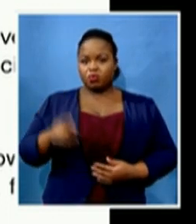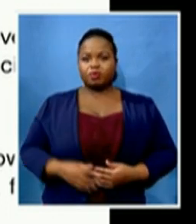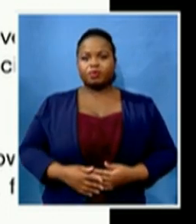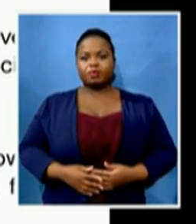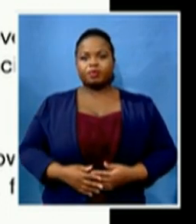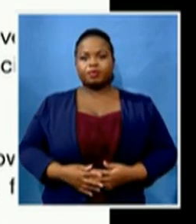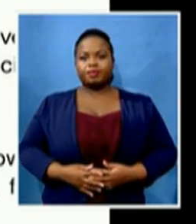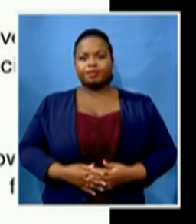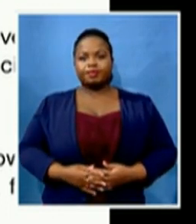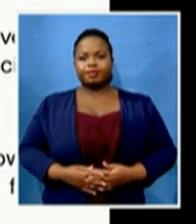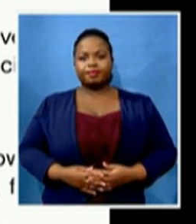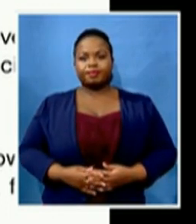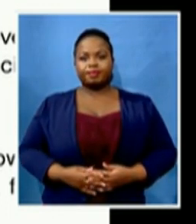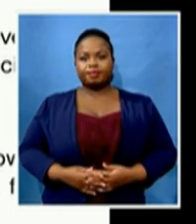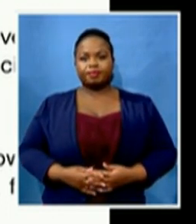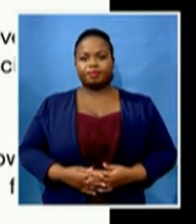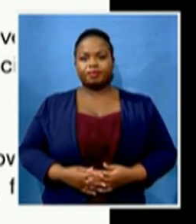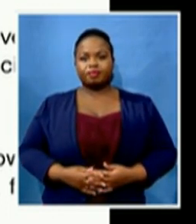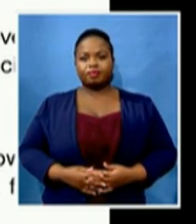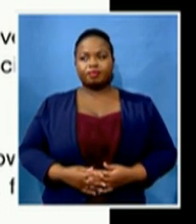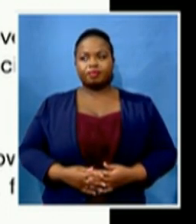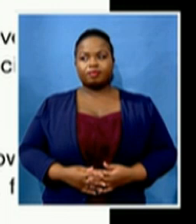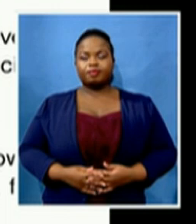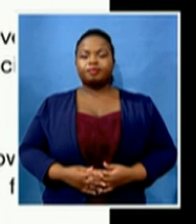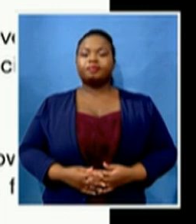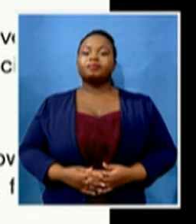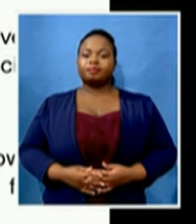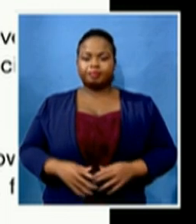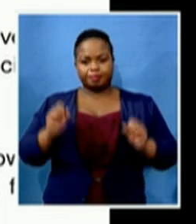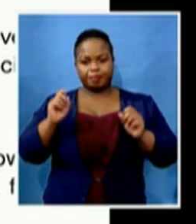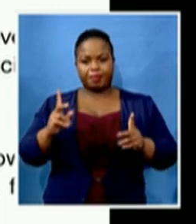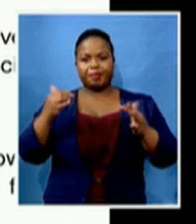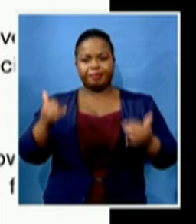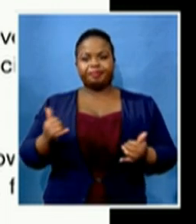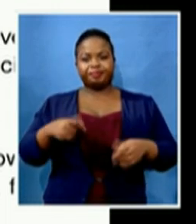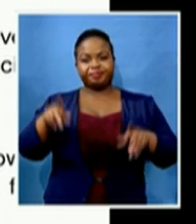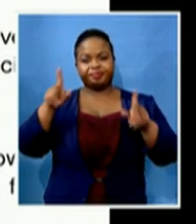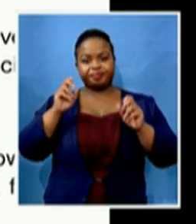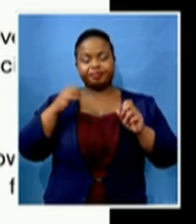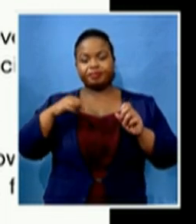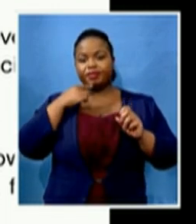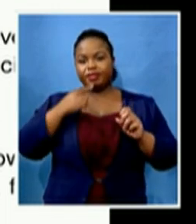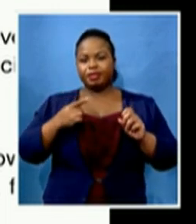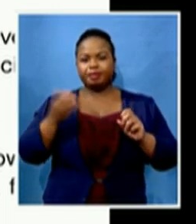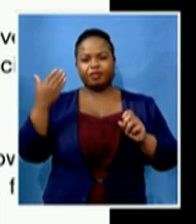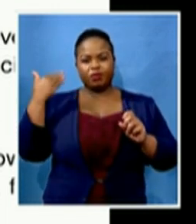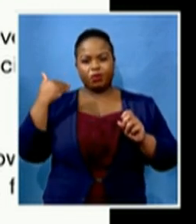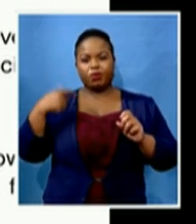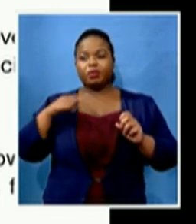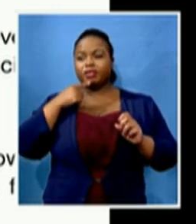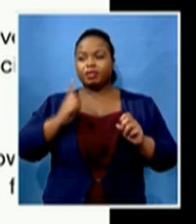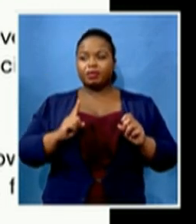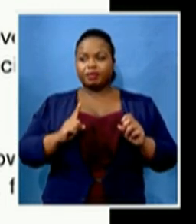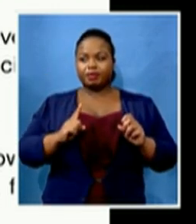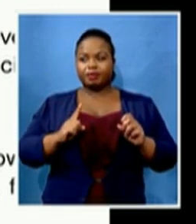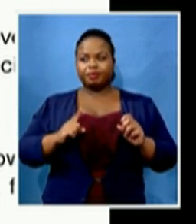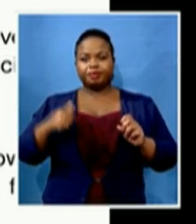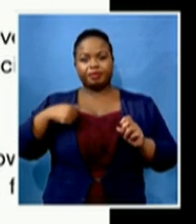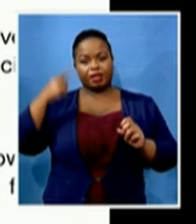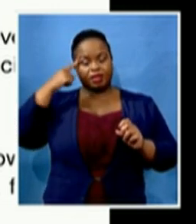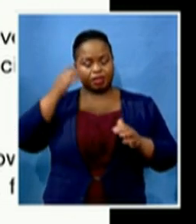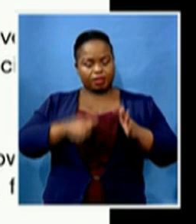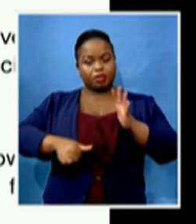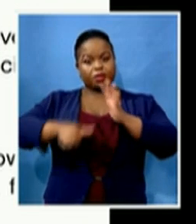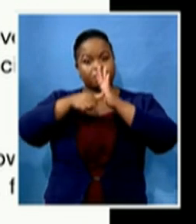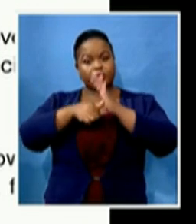Okay. All right. I'm just going to, so I think the key thing about the spatial model